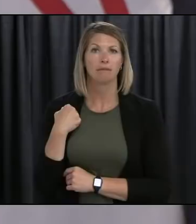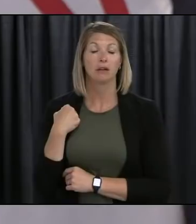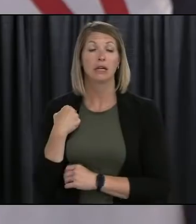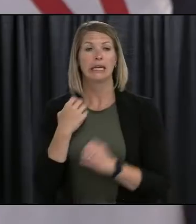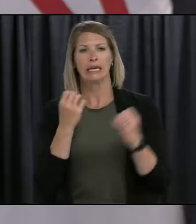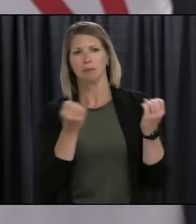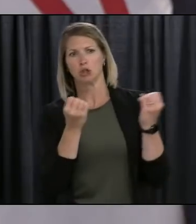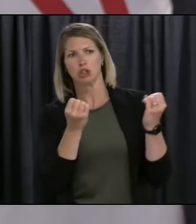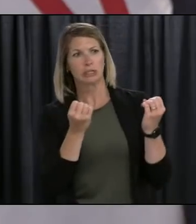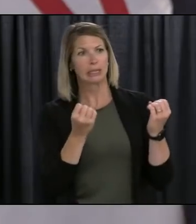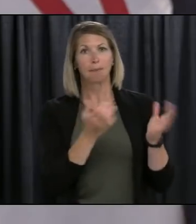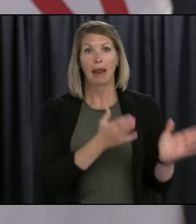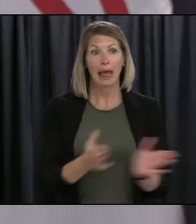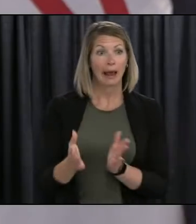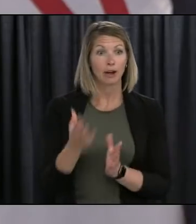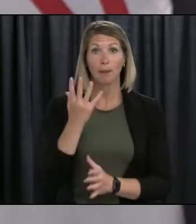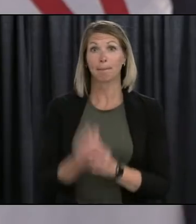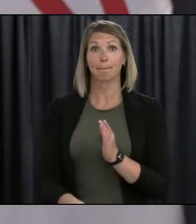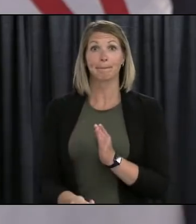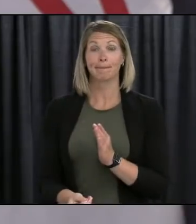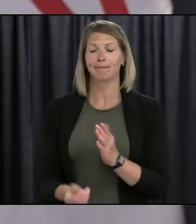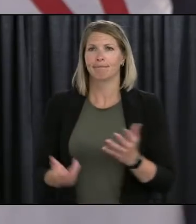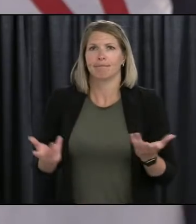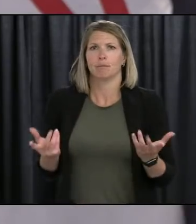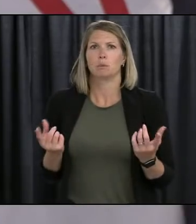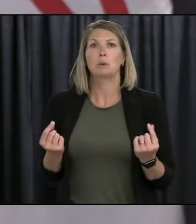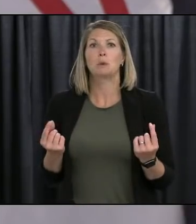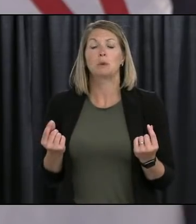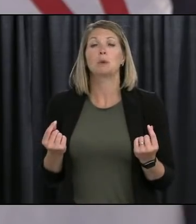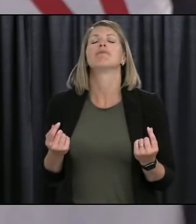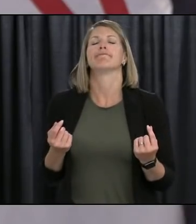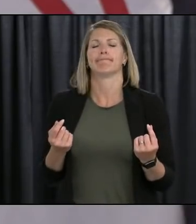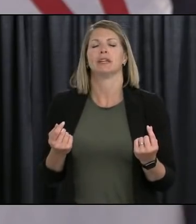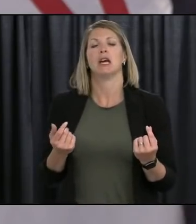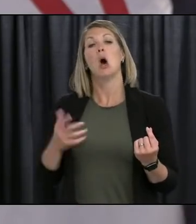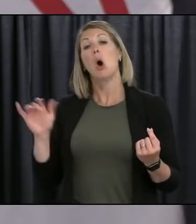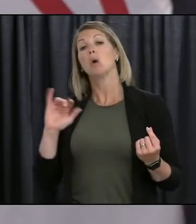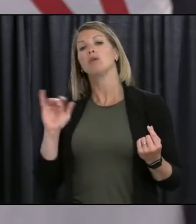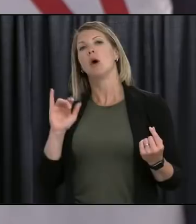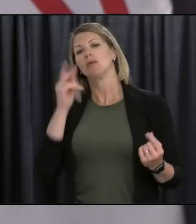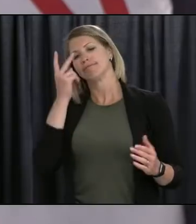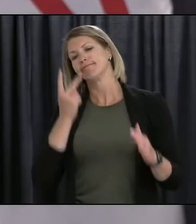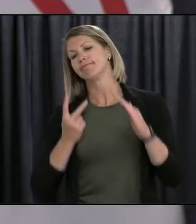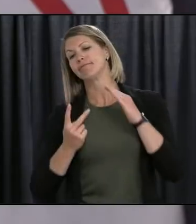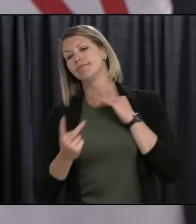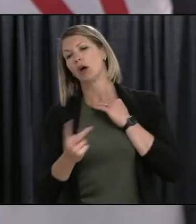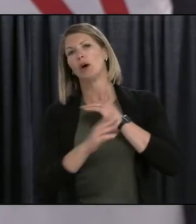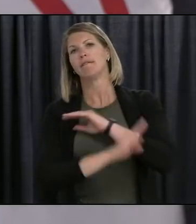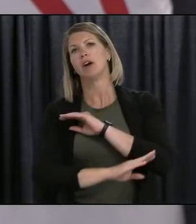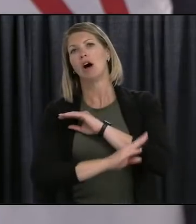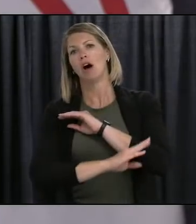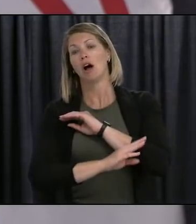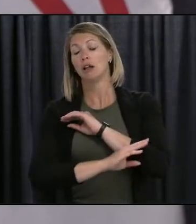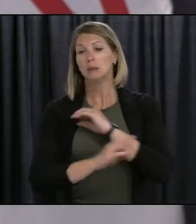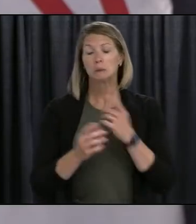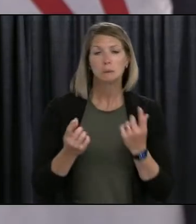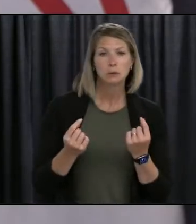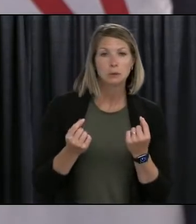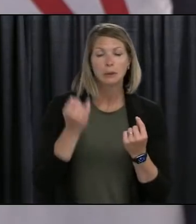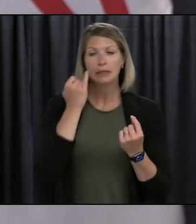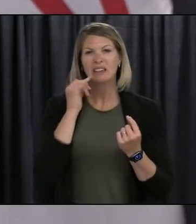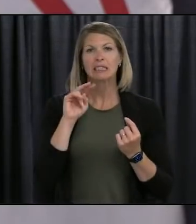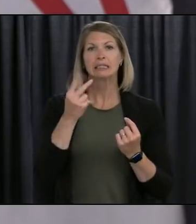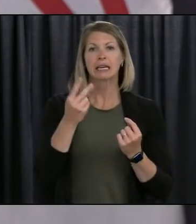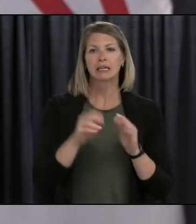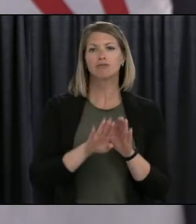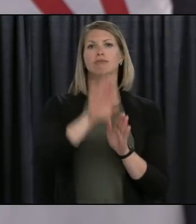in preparing for a second wave in the fall of the year, we did not want to have ourselves in the same situation. So having this